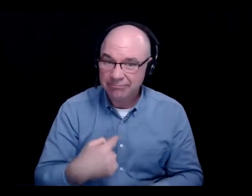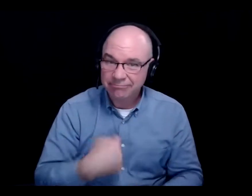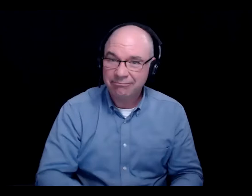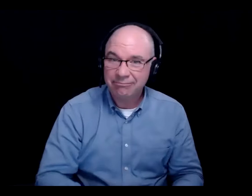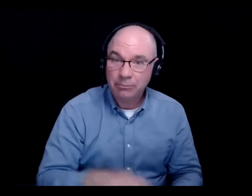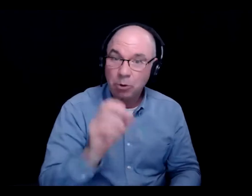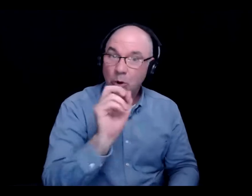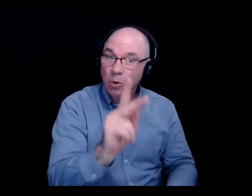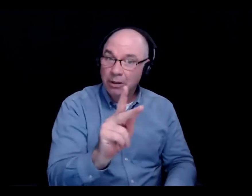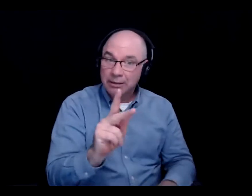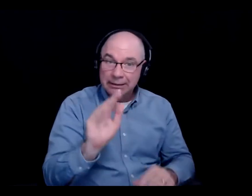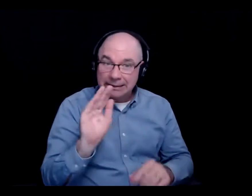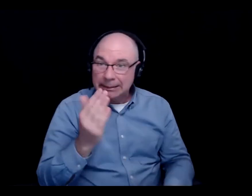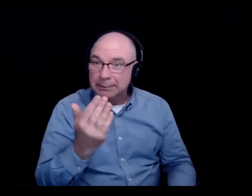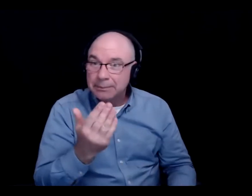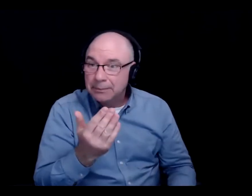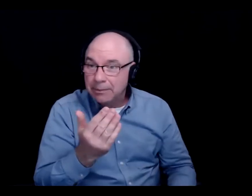Okay, it looks like—